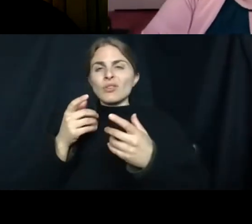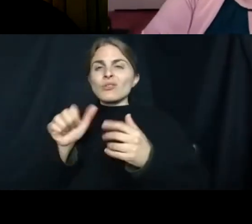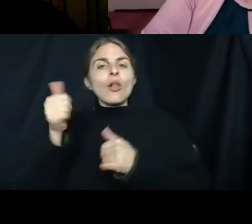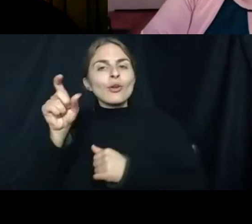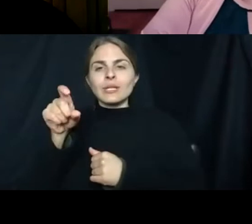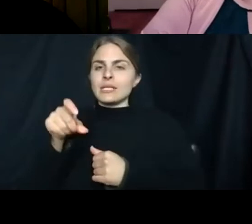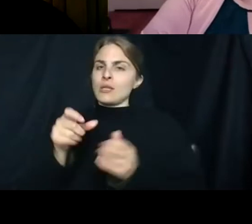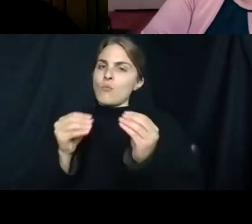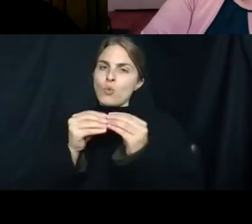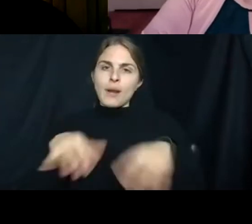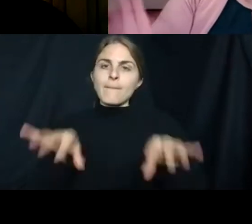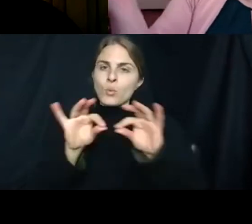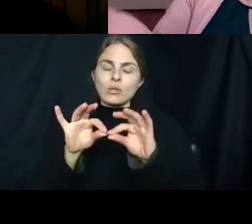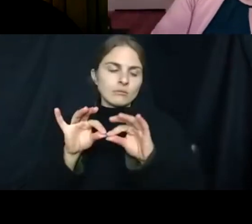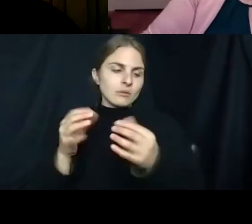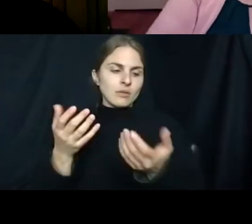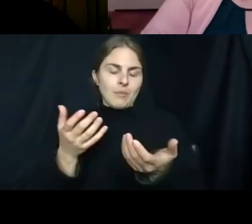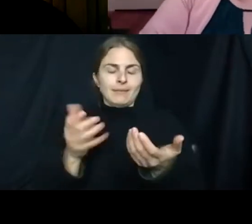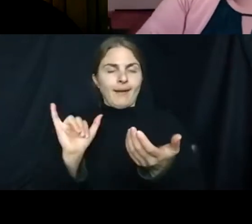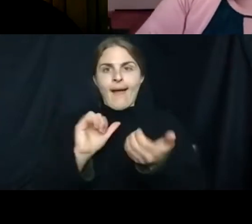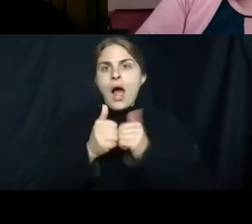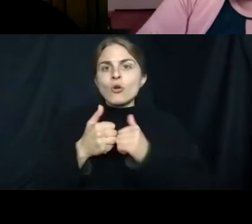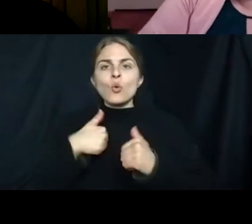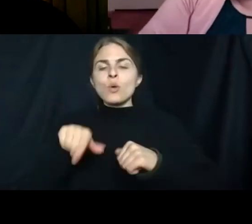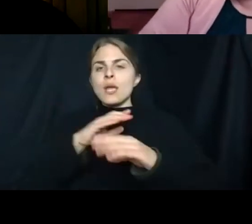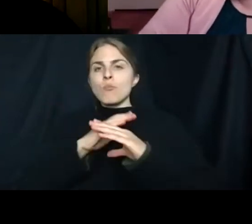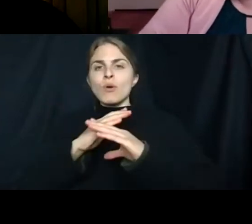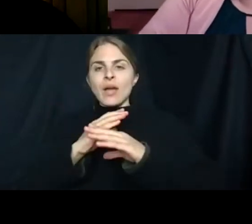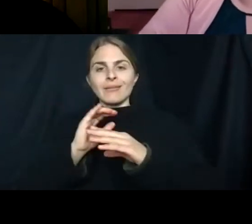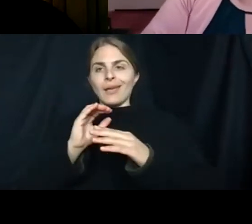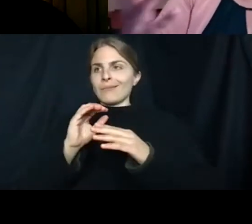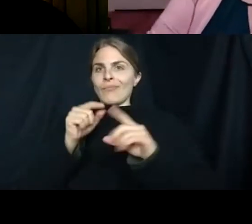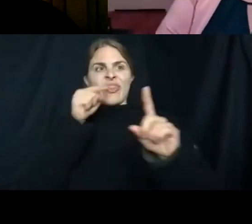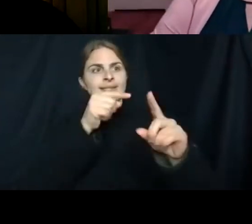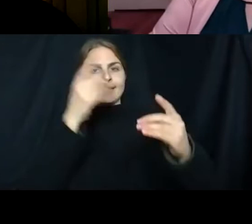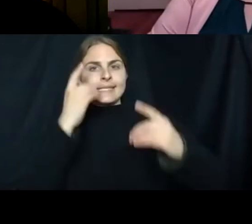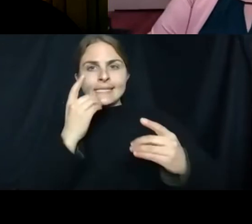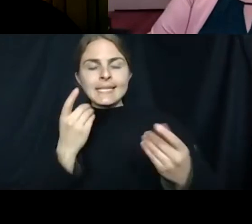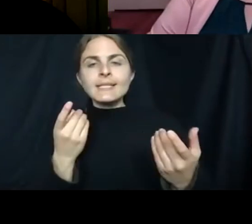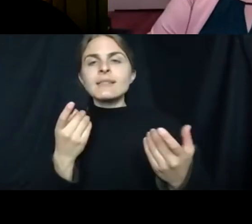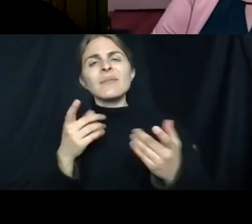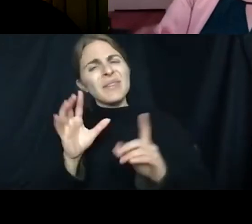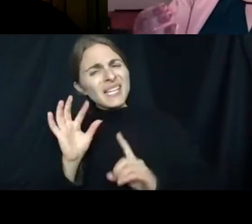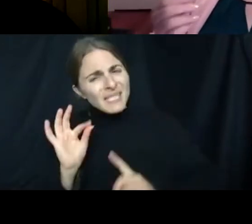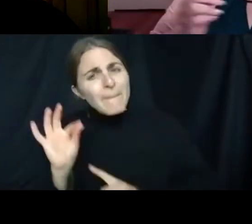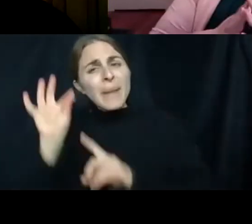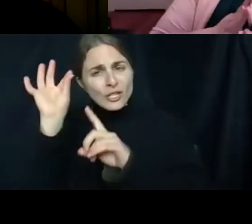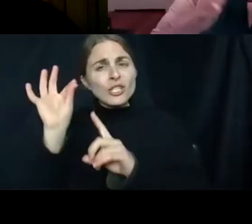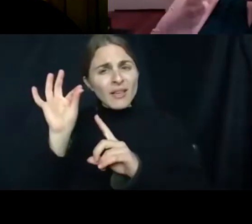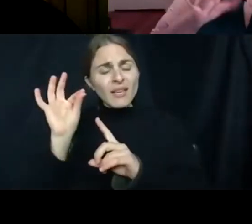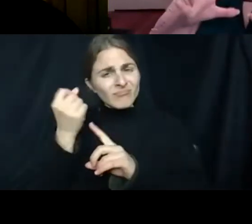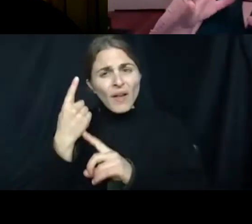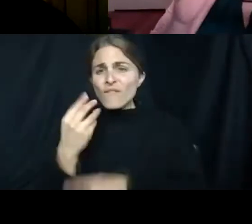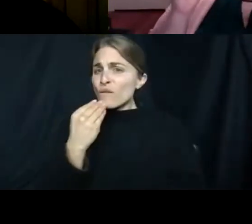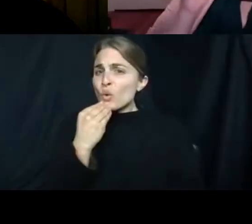than even considering like, how do we prevent, I don't know, whatever disease, especially considering the fact that food is only